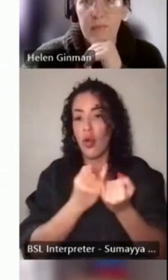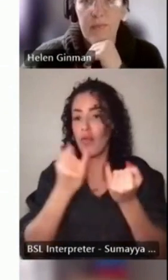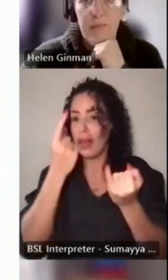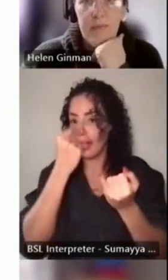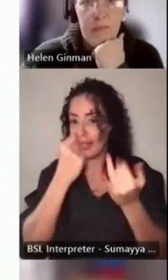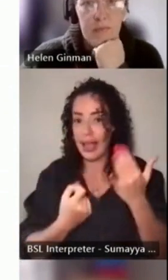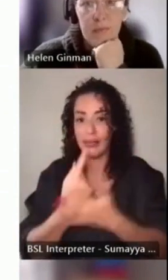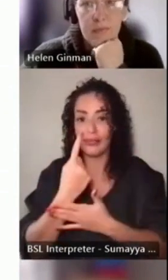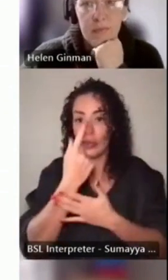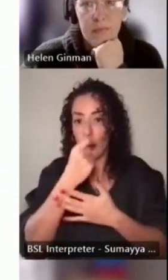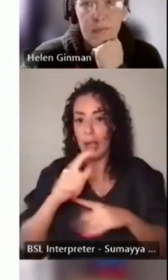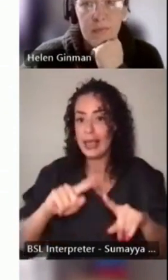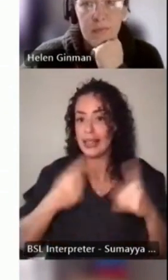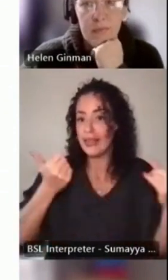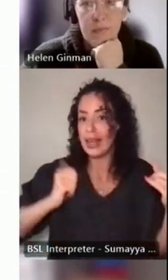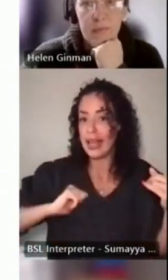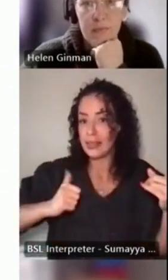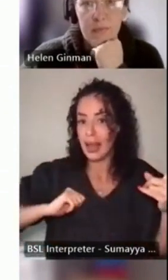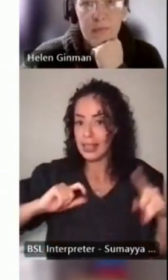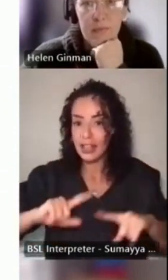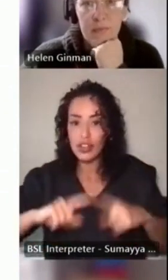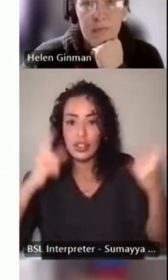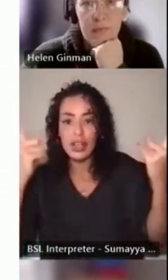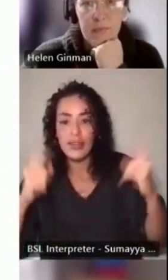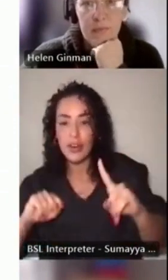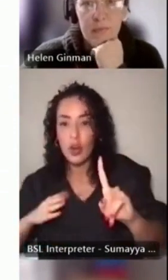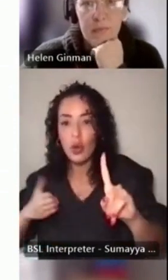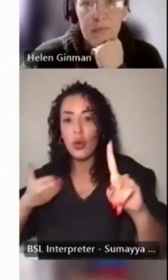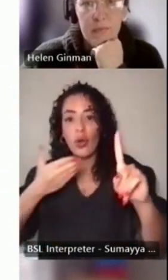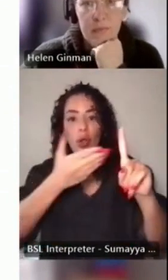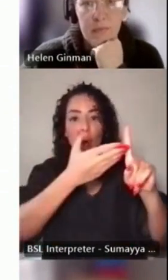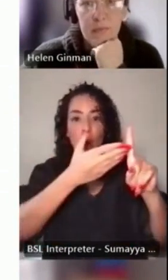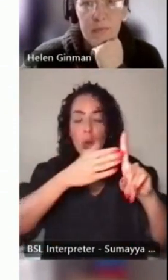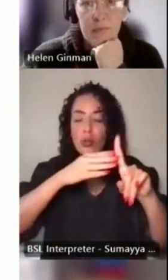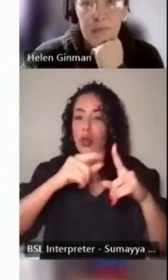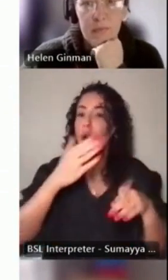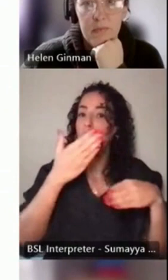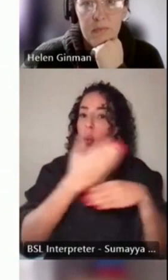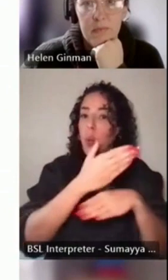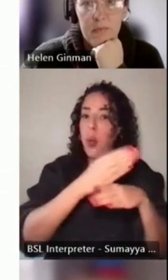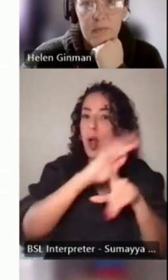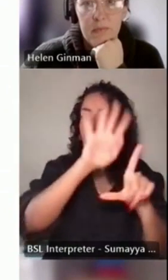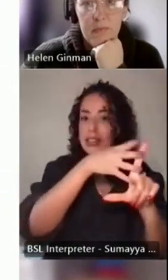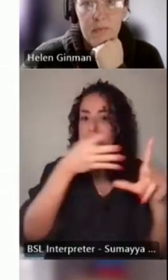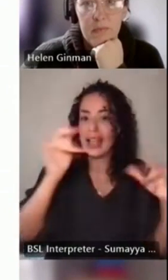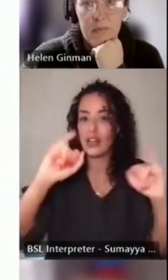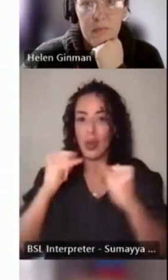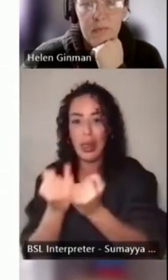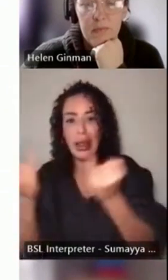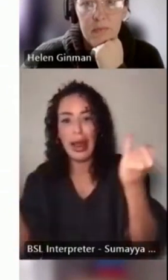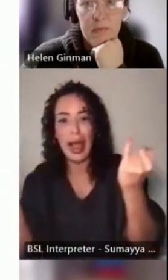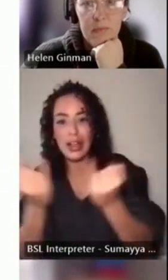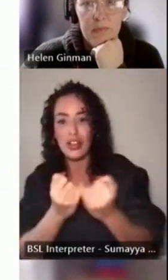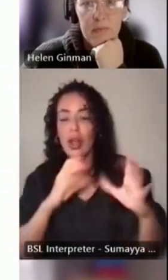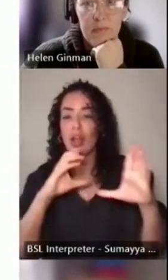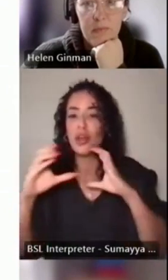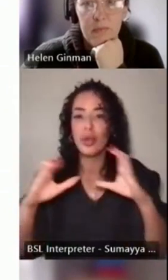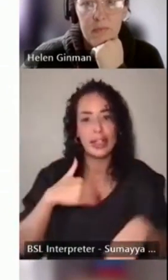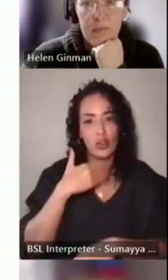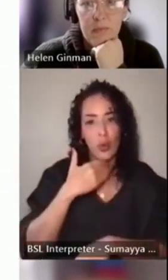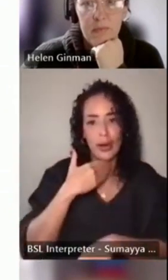different expectations or goals, conflicting work schedules, and insufficient